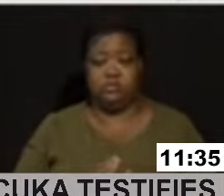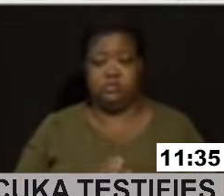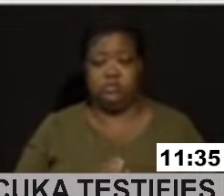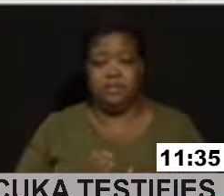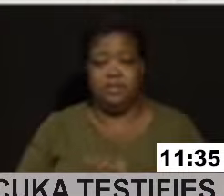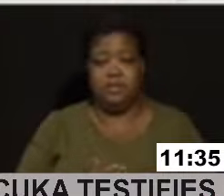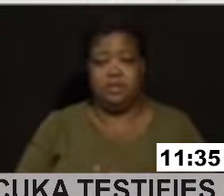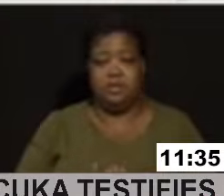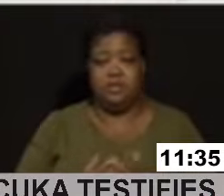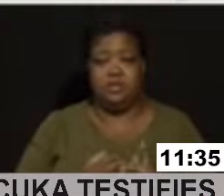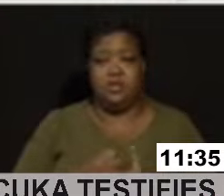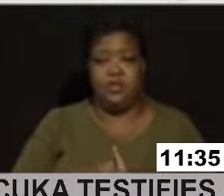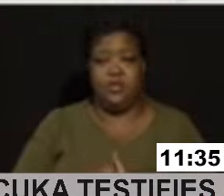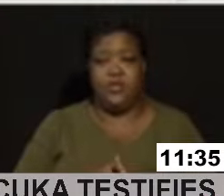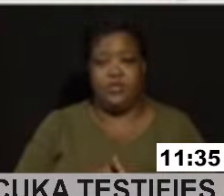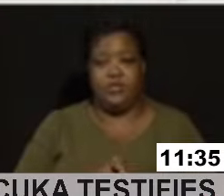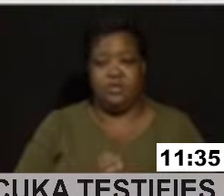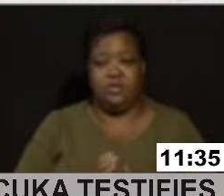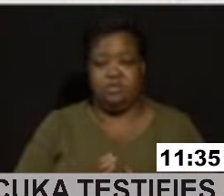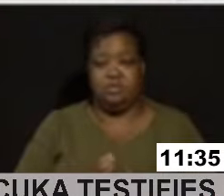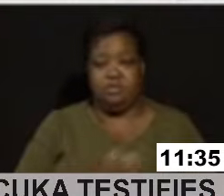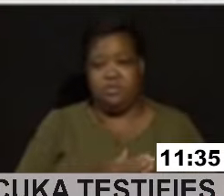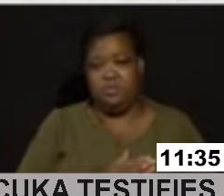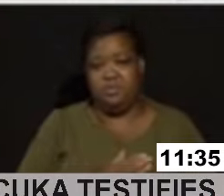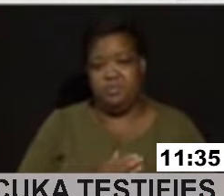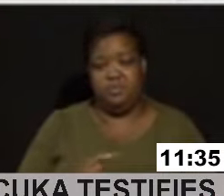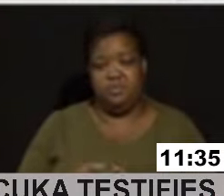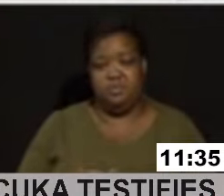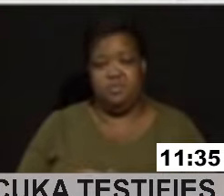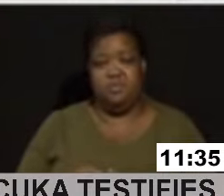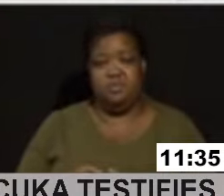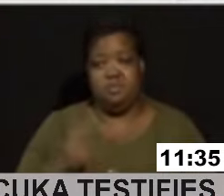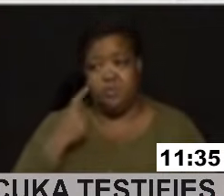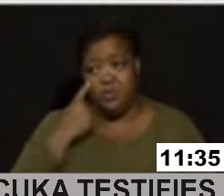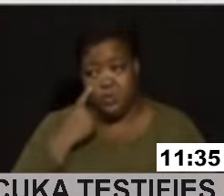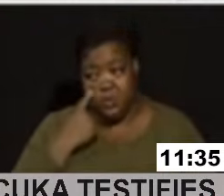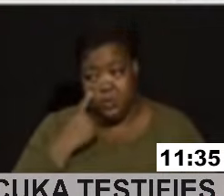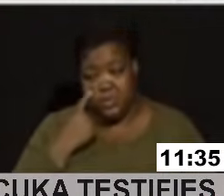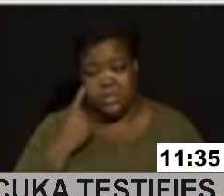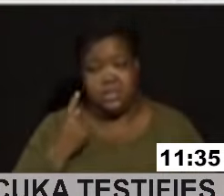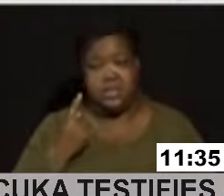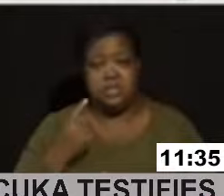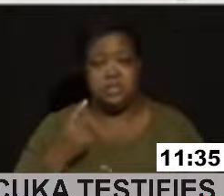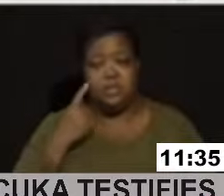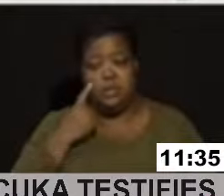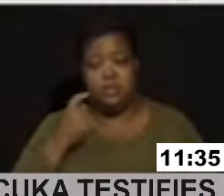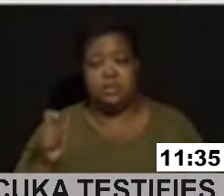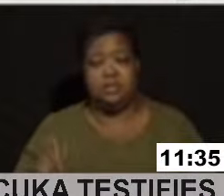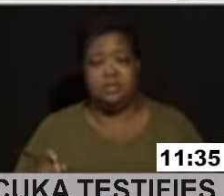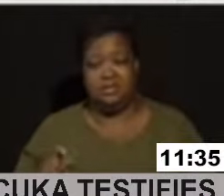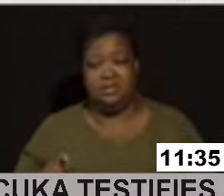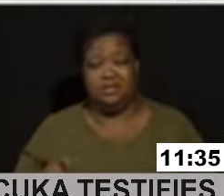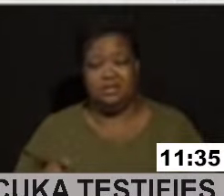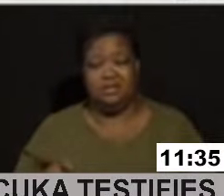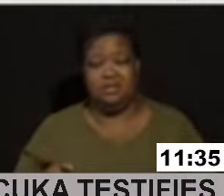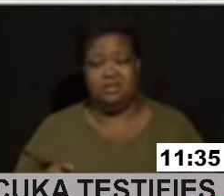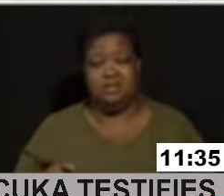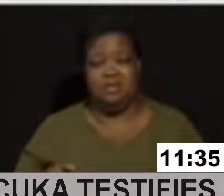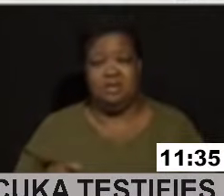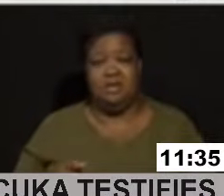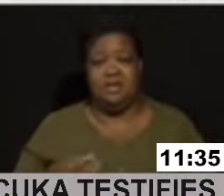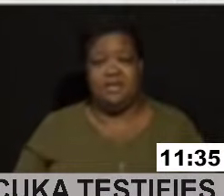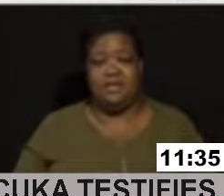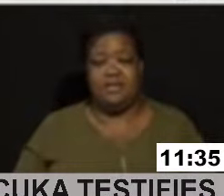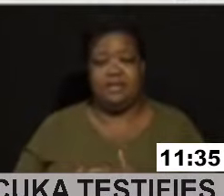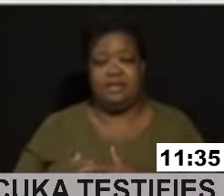had prescribed. In others, witness availability or reliability presented insurmountable obstacles.